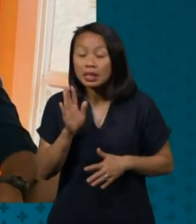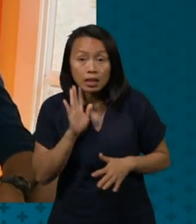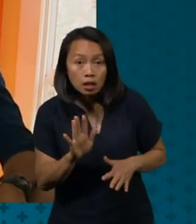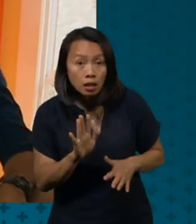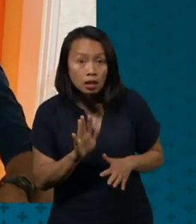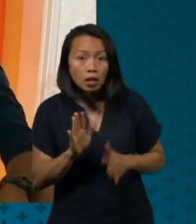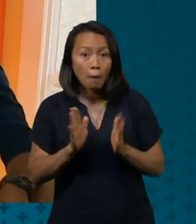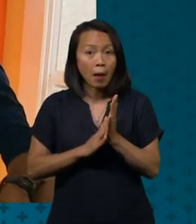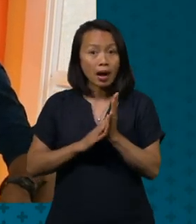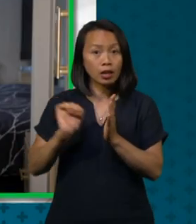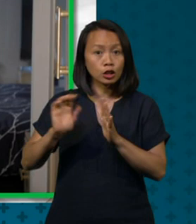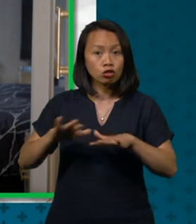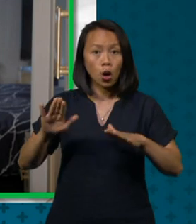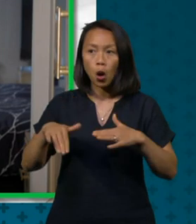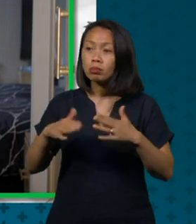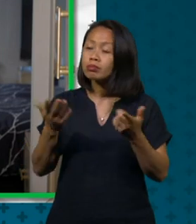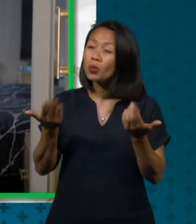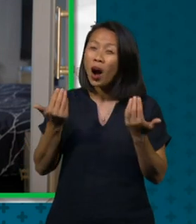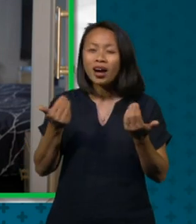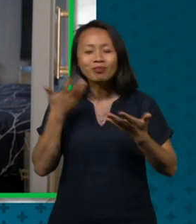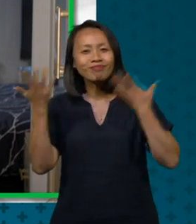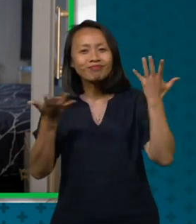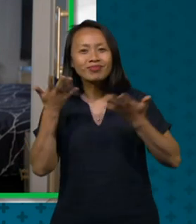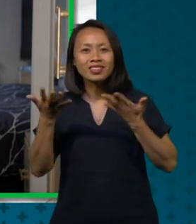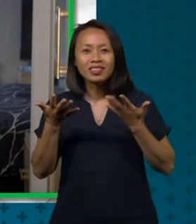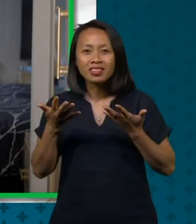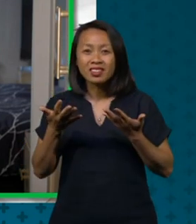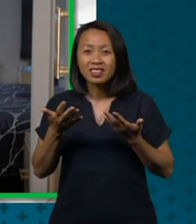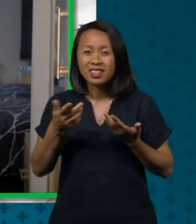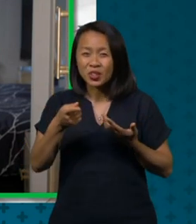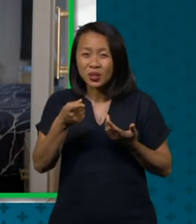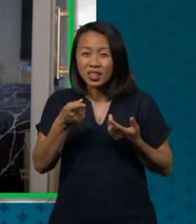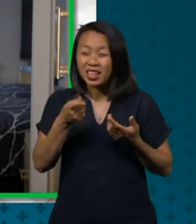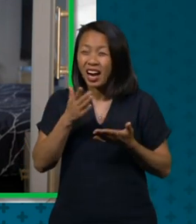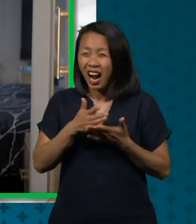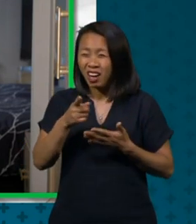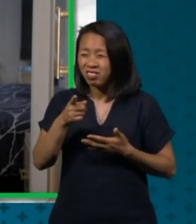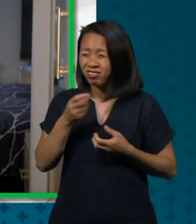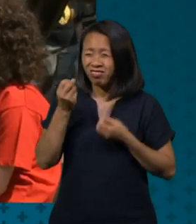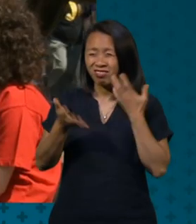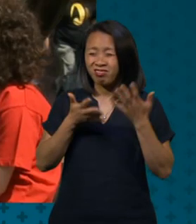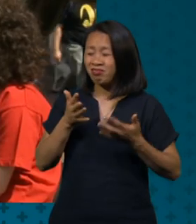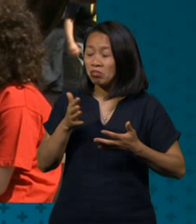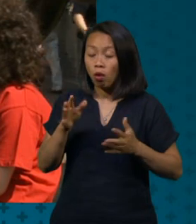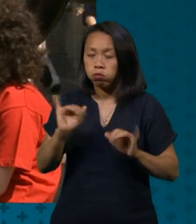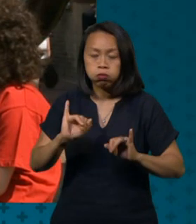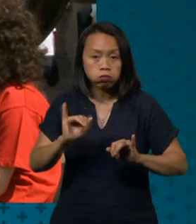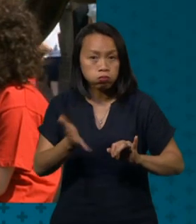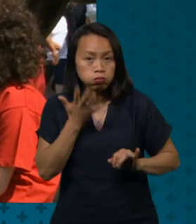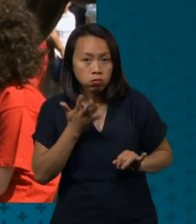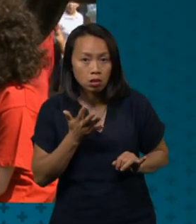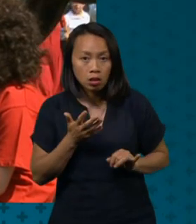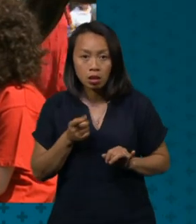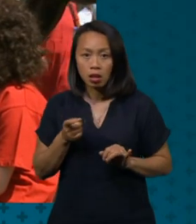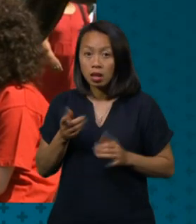you say it, your pants. There were even moments when I did find him a tiny bit embarrassing, like you do when you're a kid. I'm big, I'm